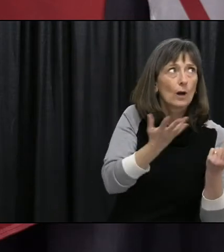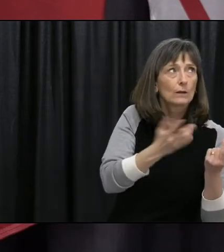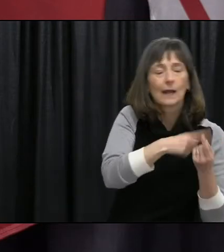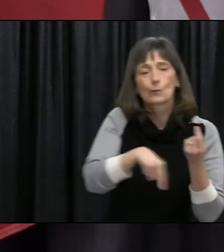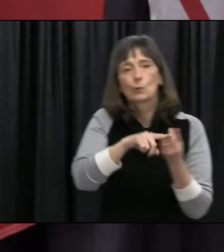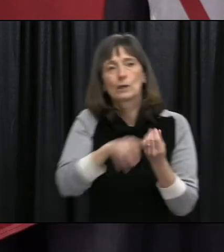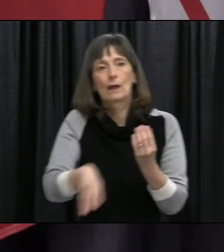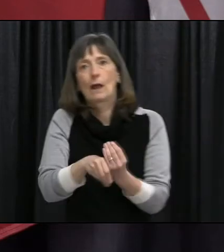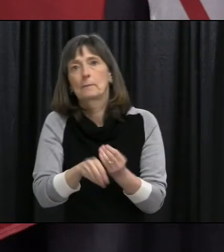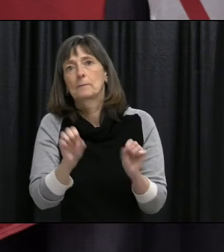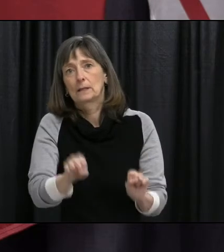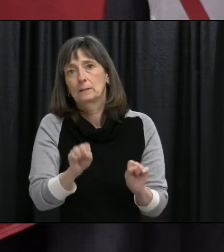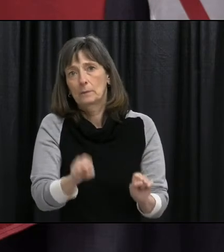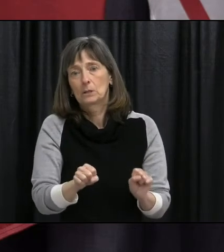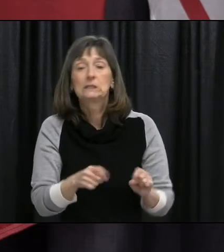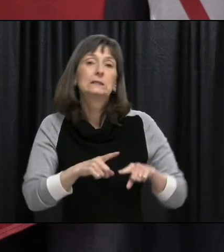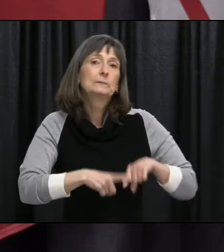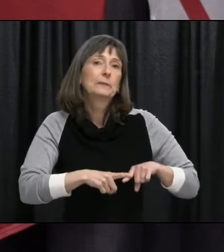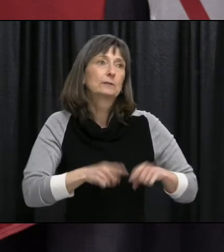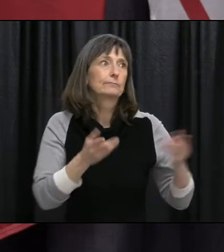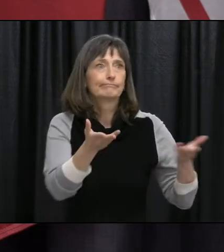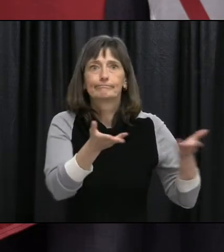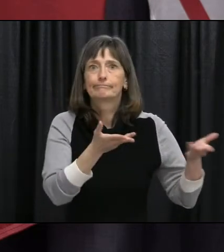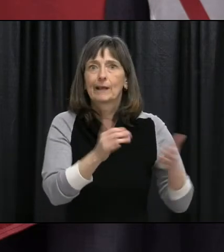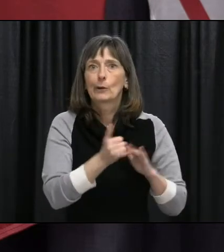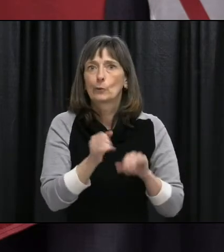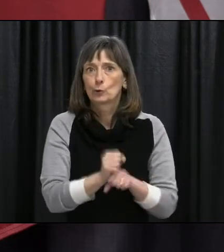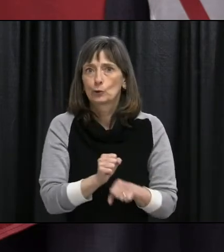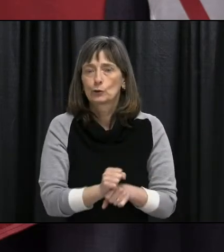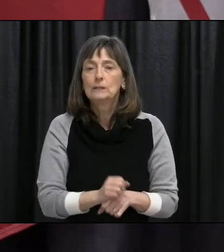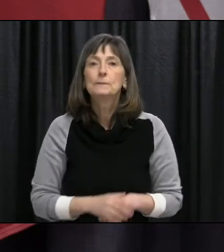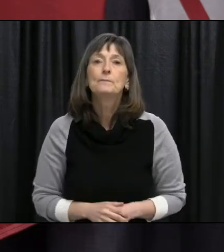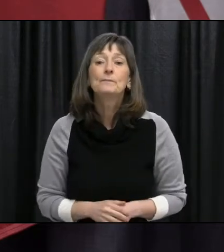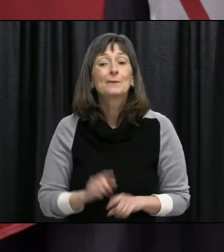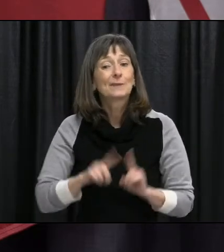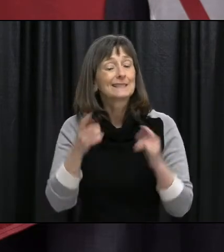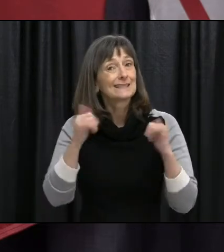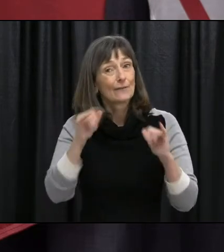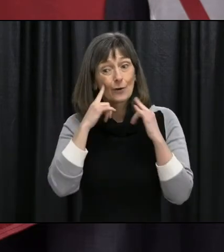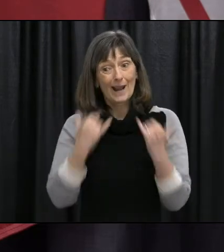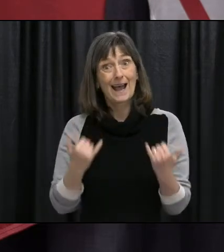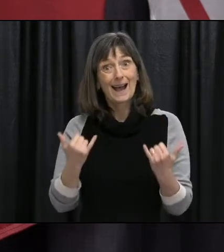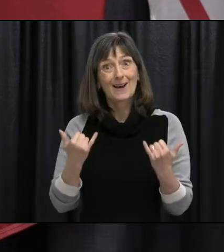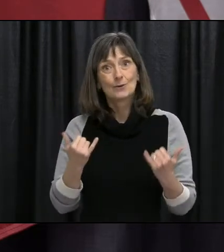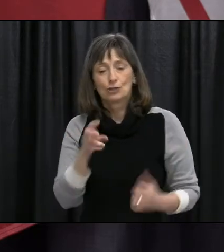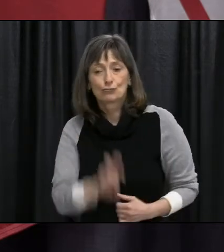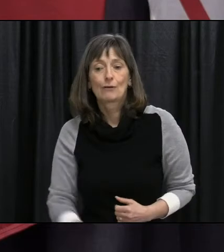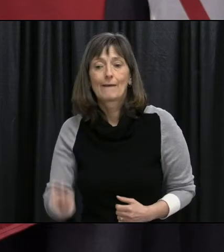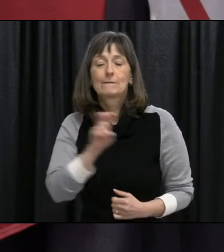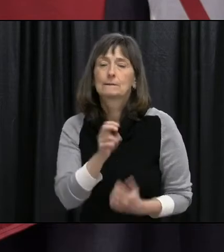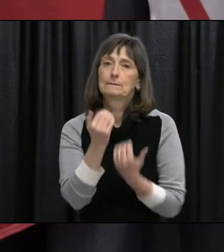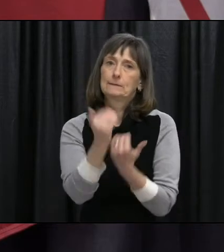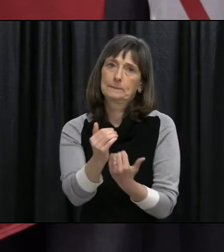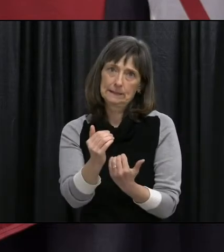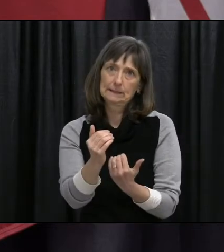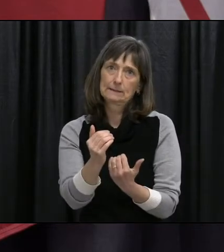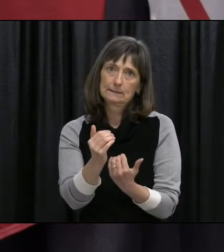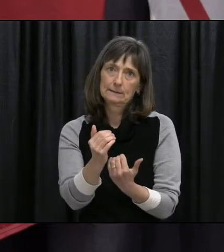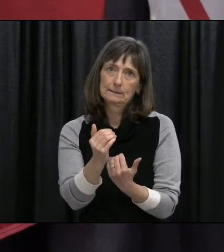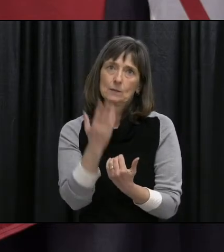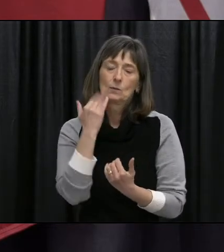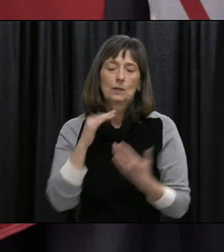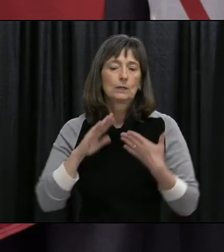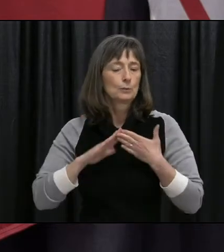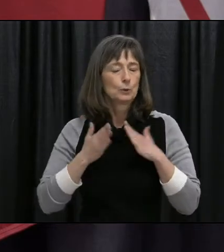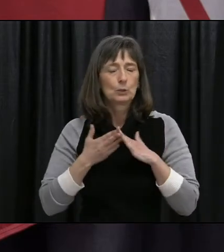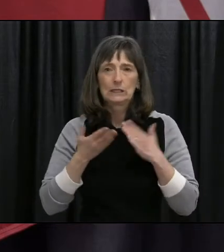your travel as limited as possible, because we still know that this virus is within our community, but we must do so